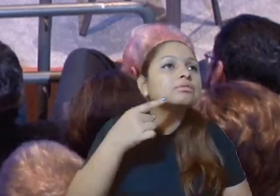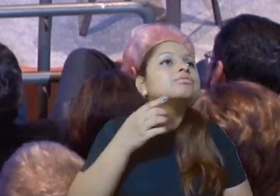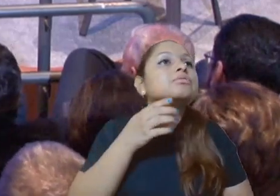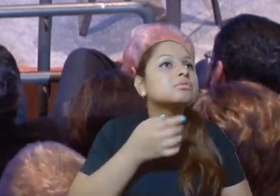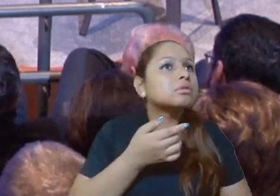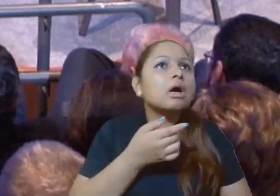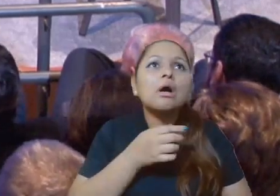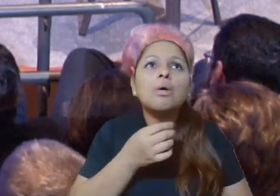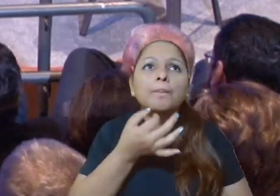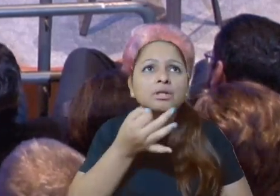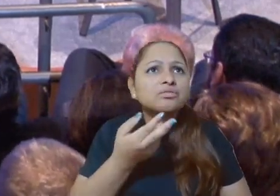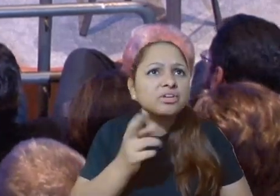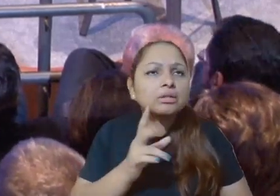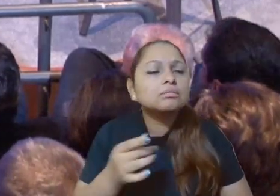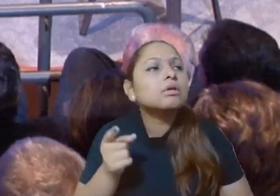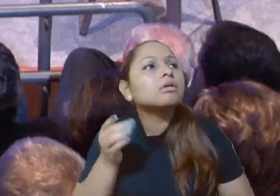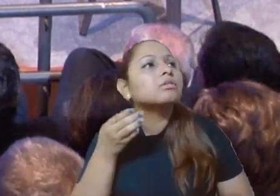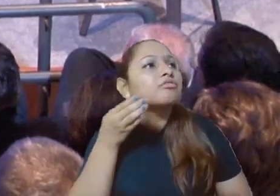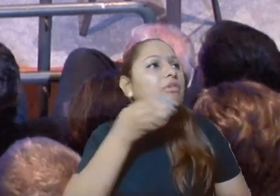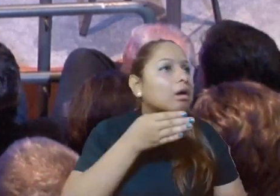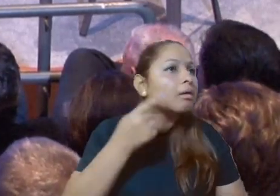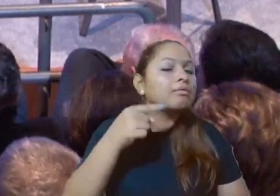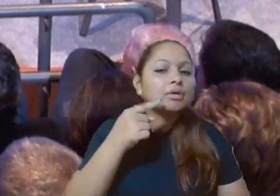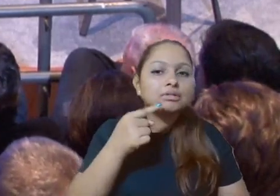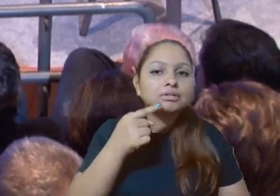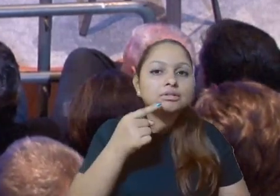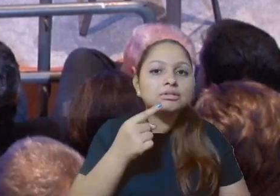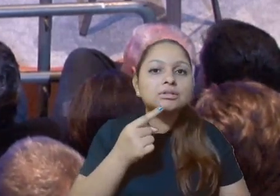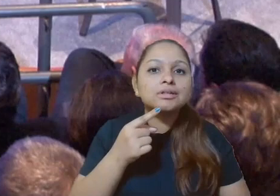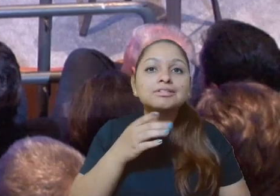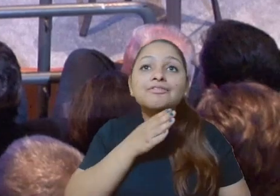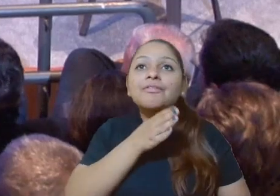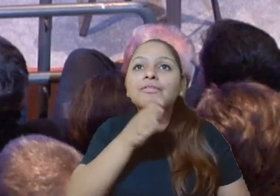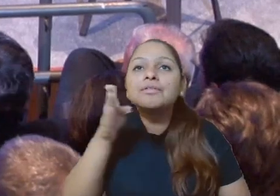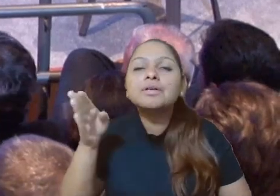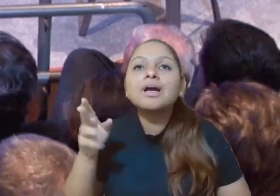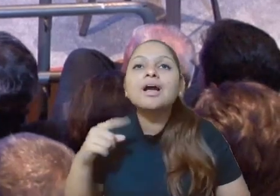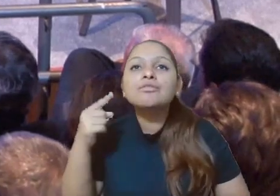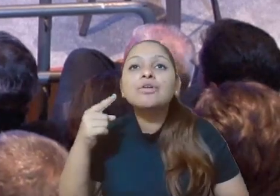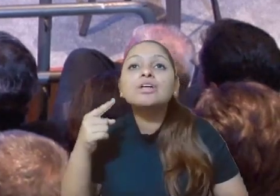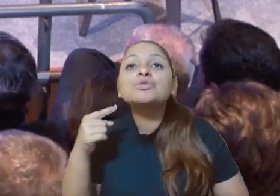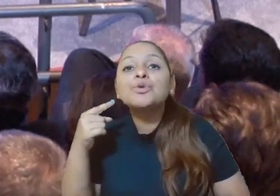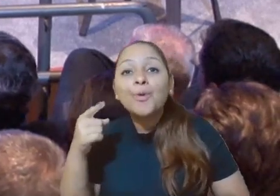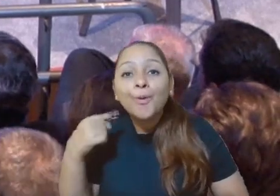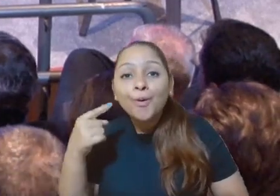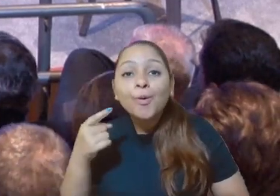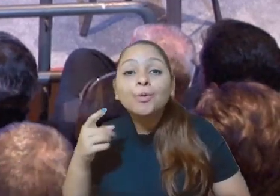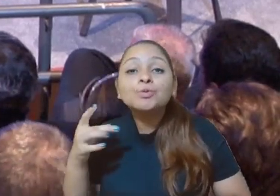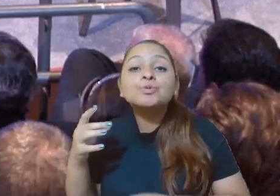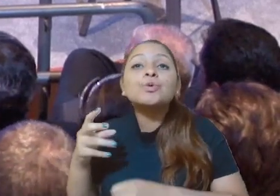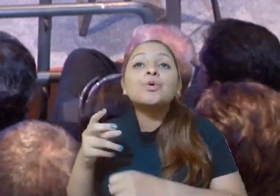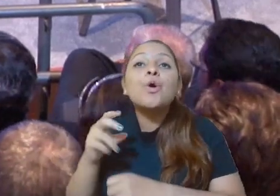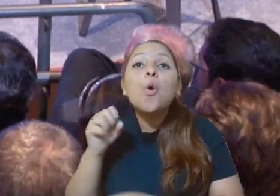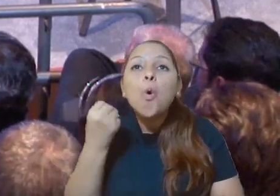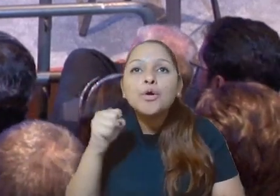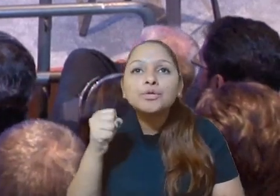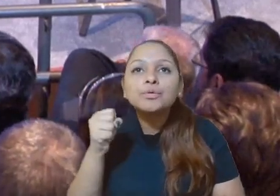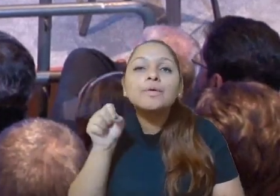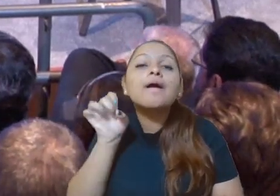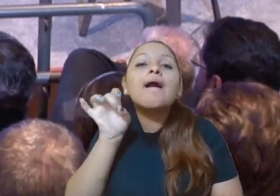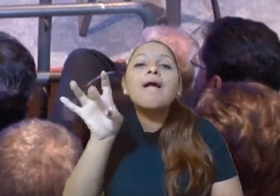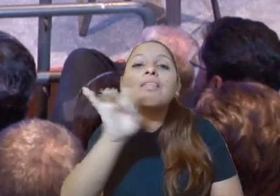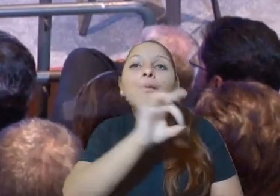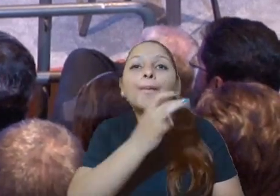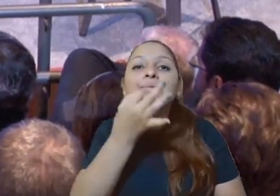to be used anymore. So for us that need to think about a lot of things, this is a problem with the structure. So